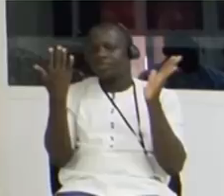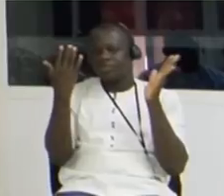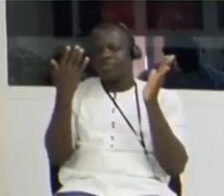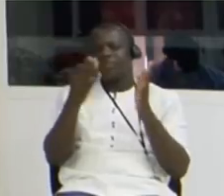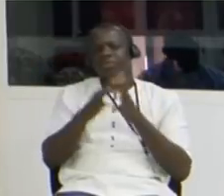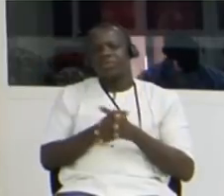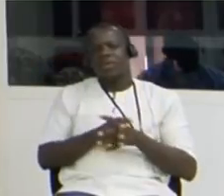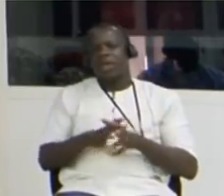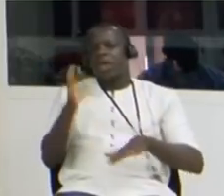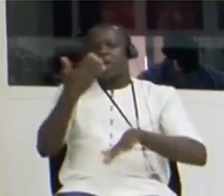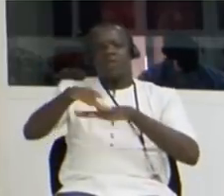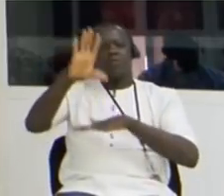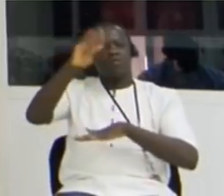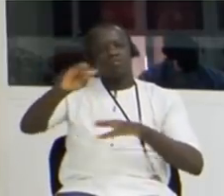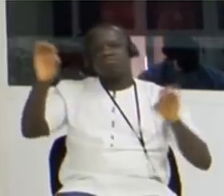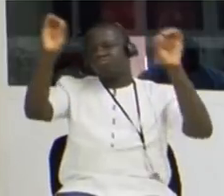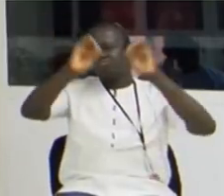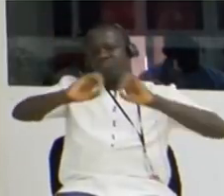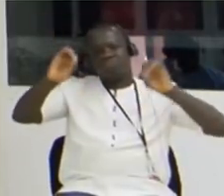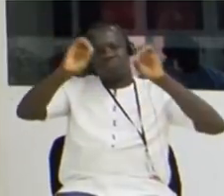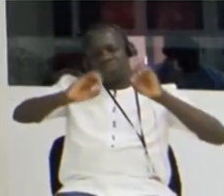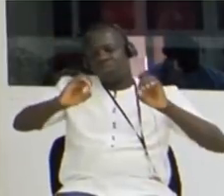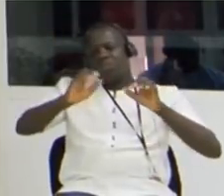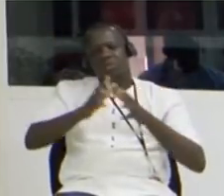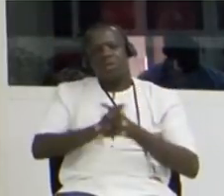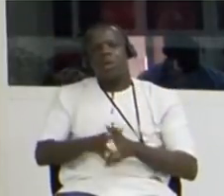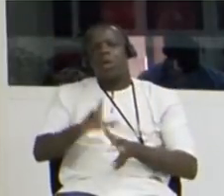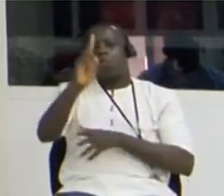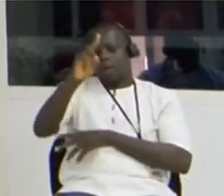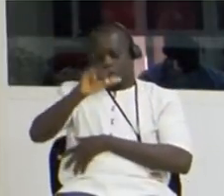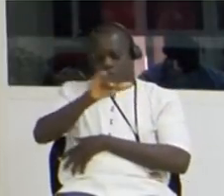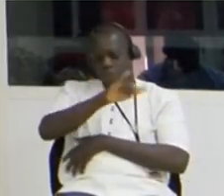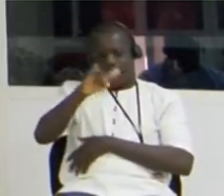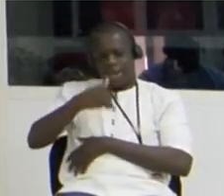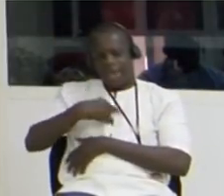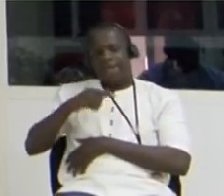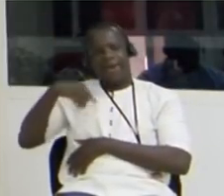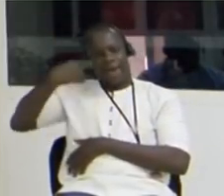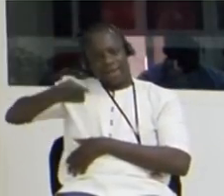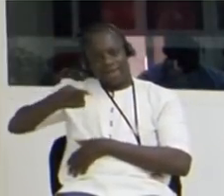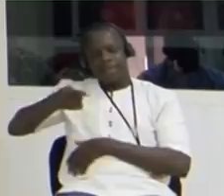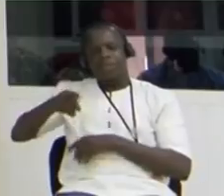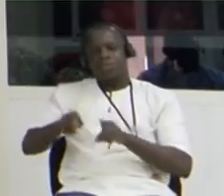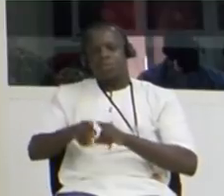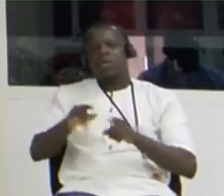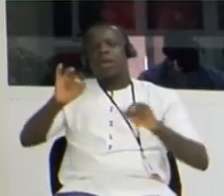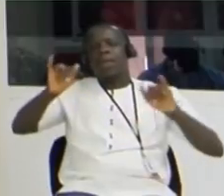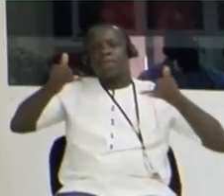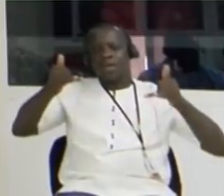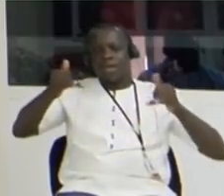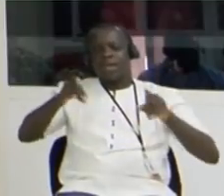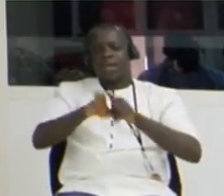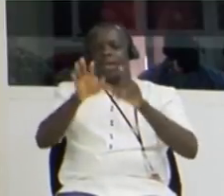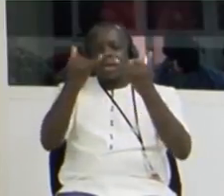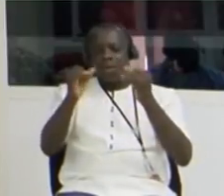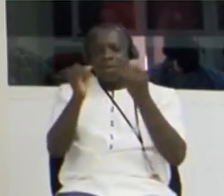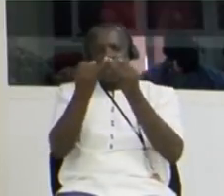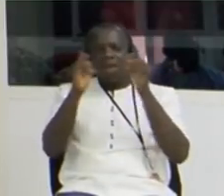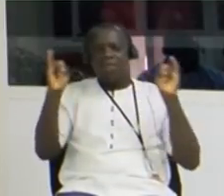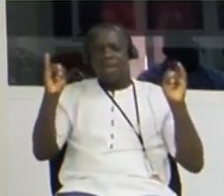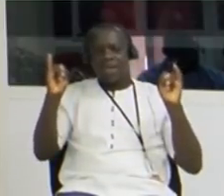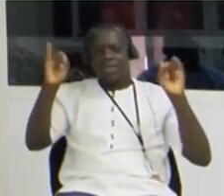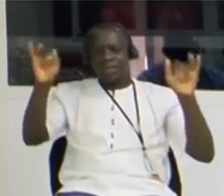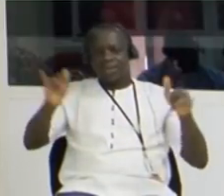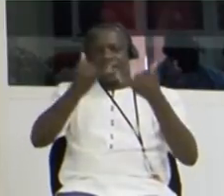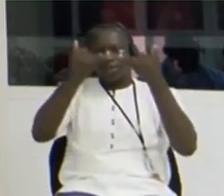they didn't perform any role. The one I attended was the banquet. Then the independence celebration and the